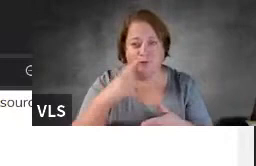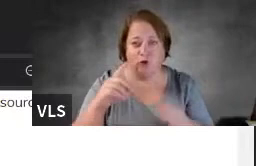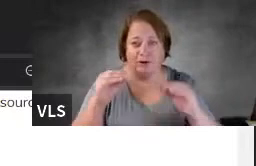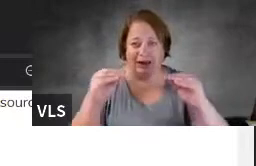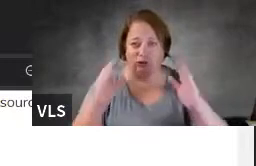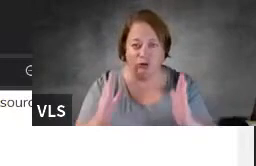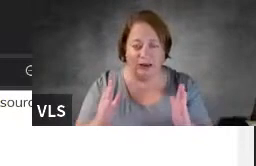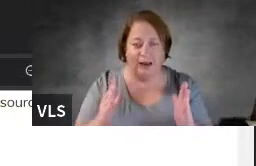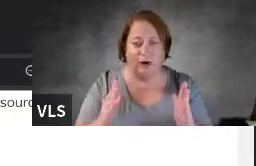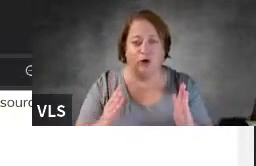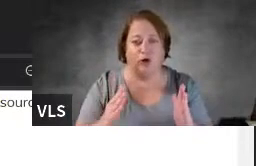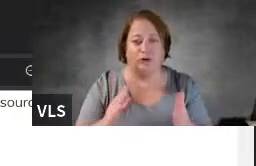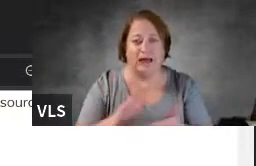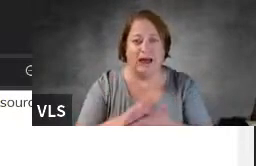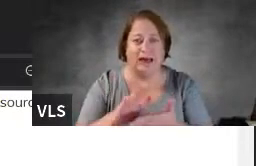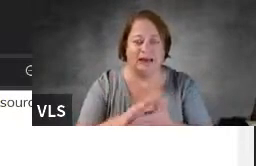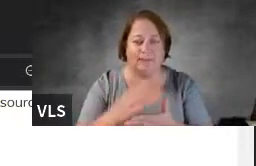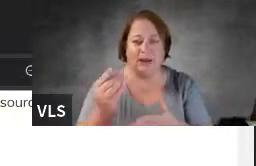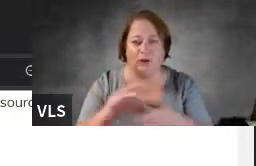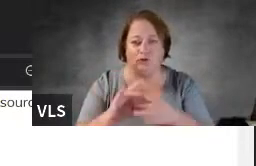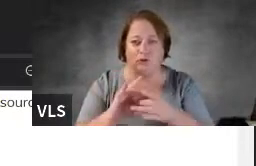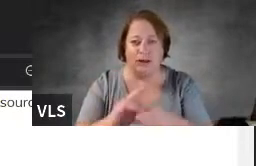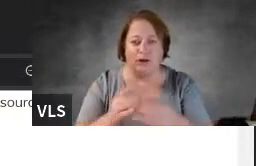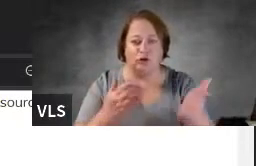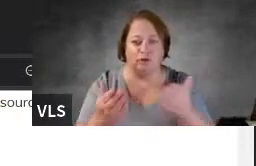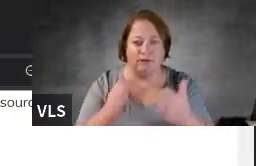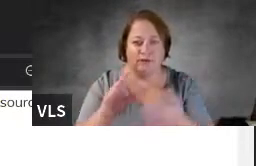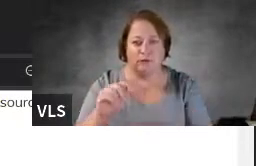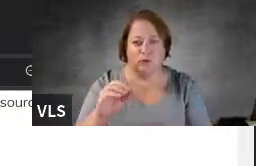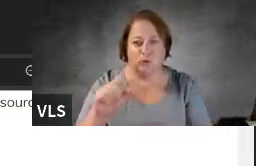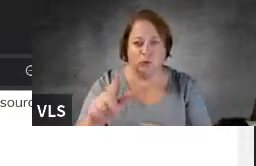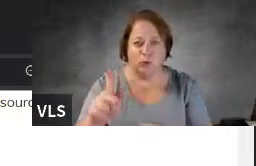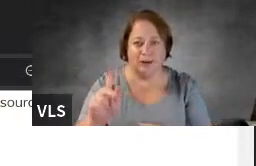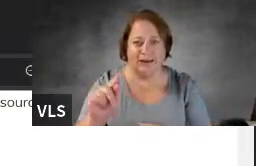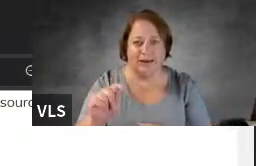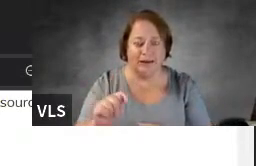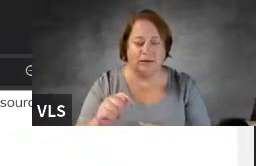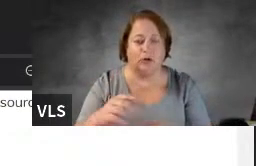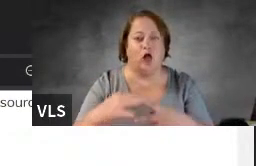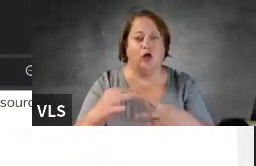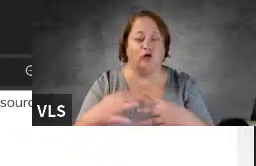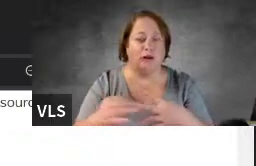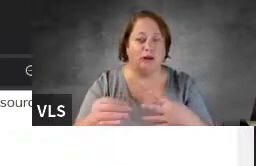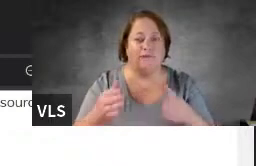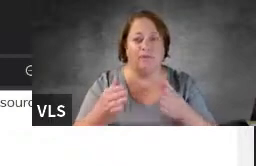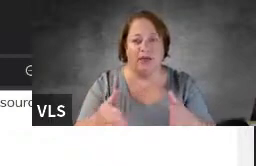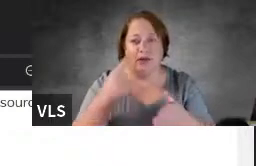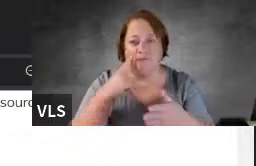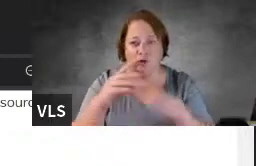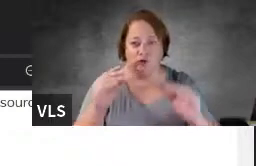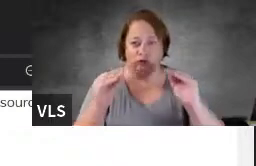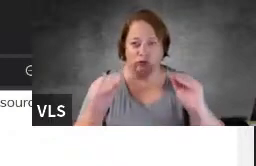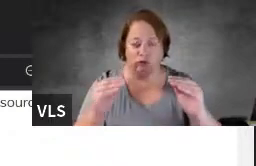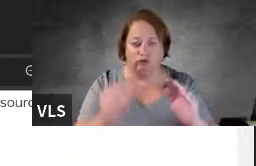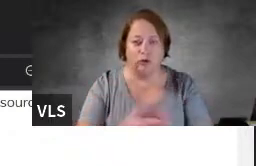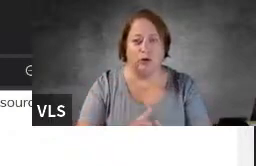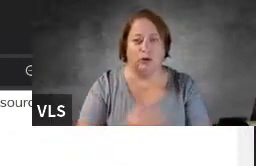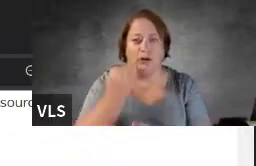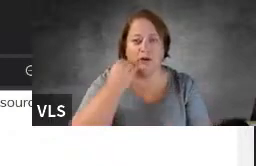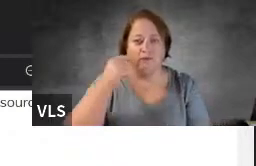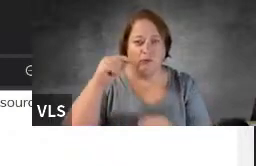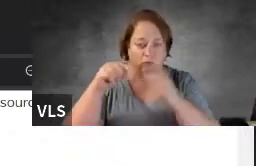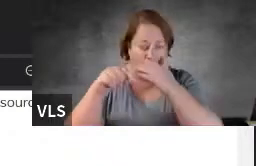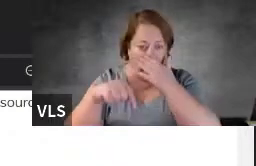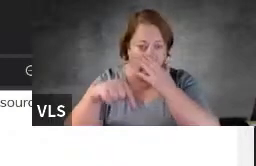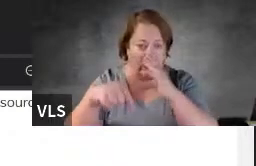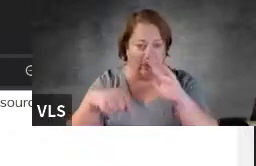educators, academic and related services toolkits, alternative method for instruction. If you scroll